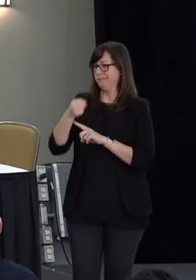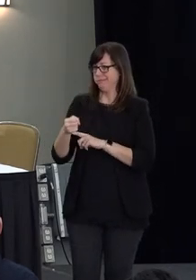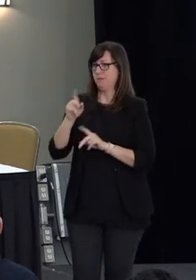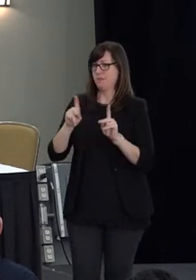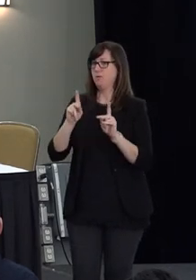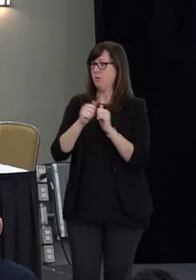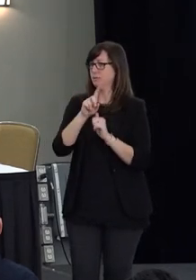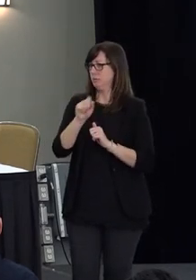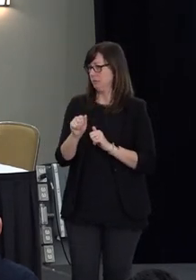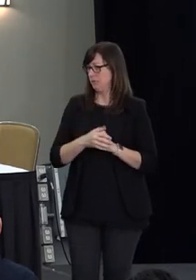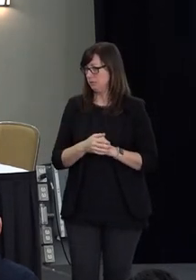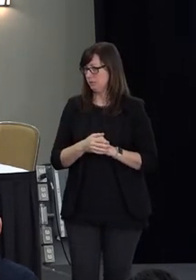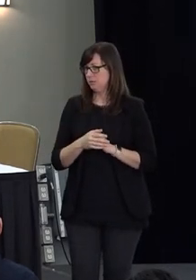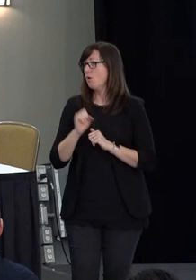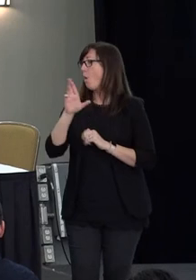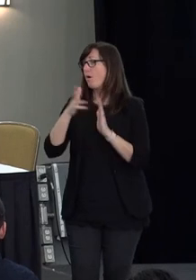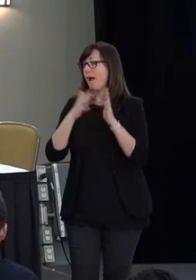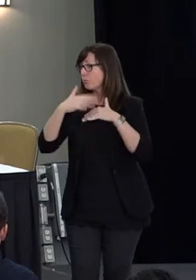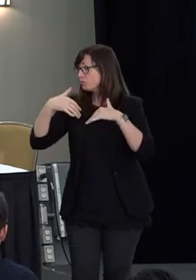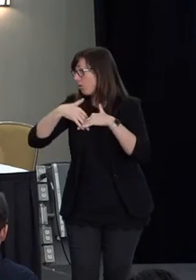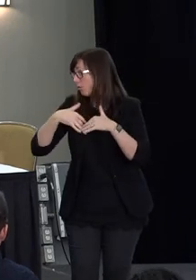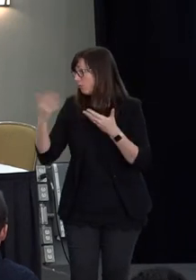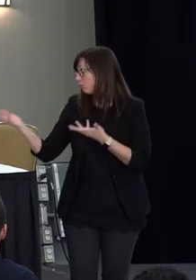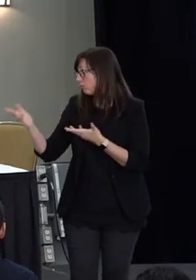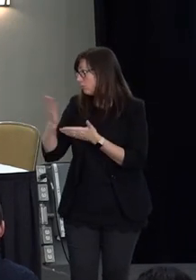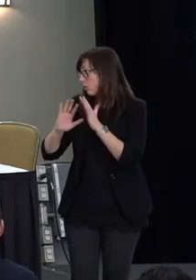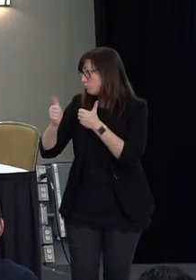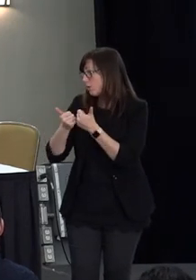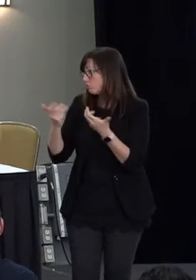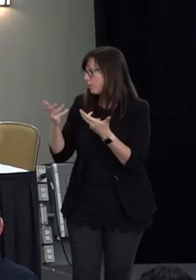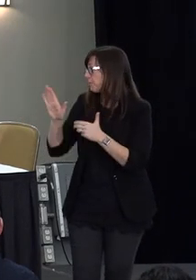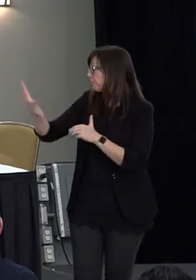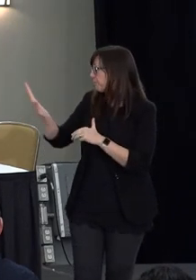underrepresented population, like Aboriginals, in your companies?